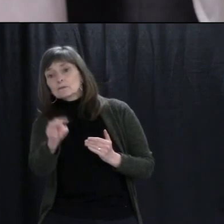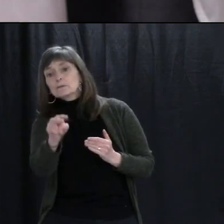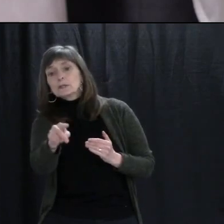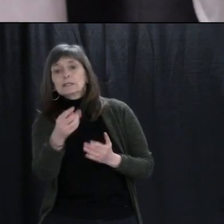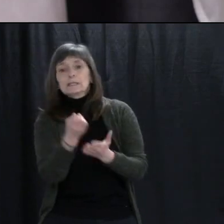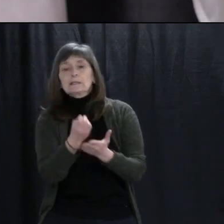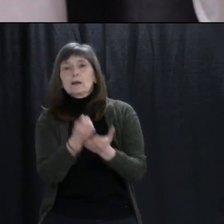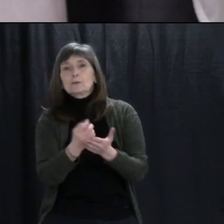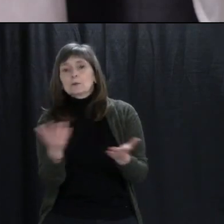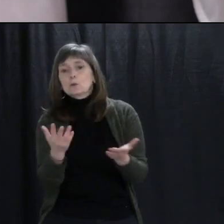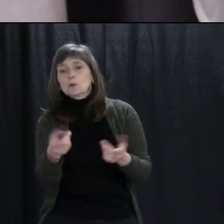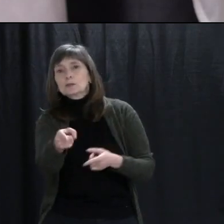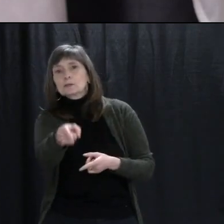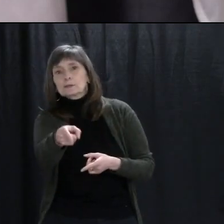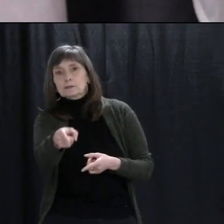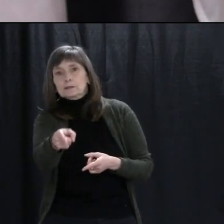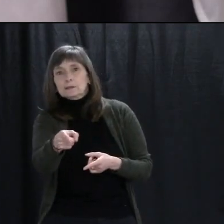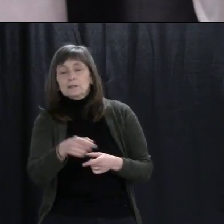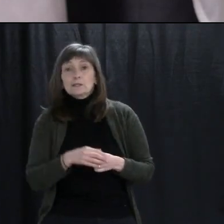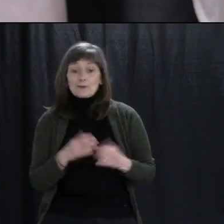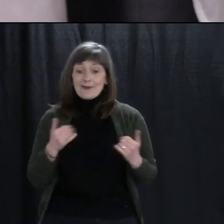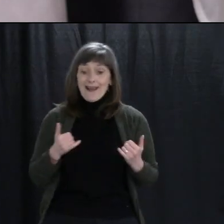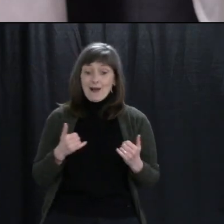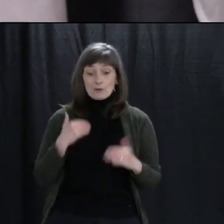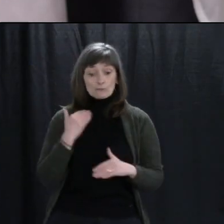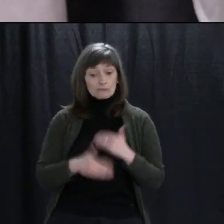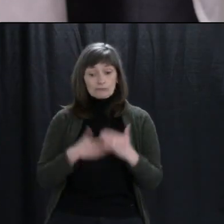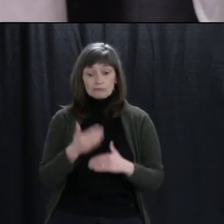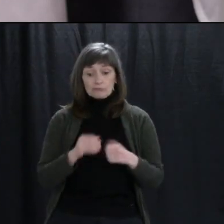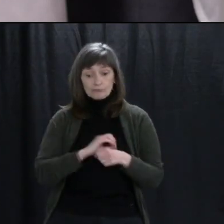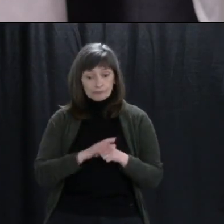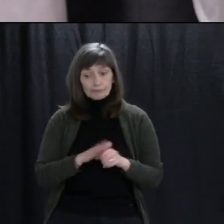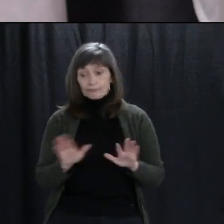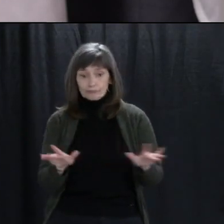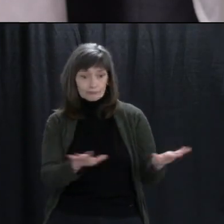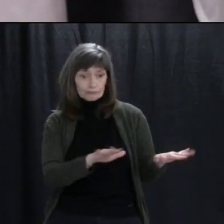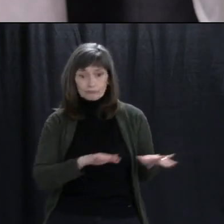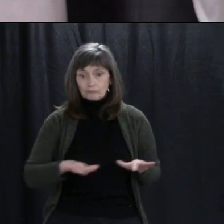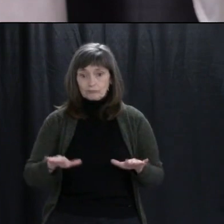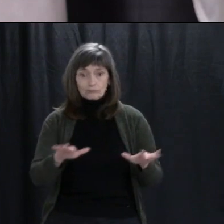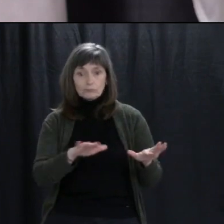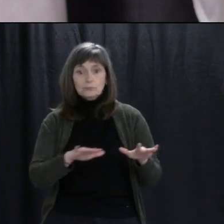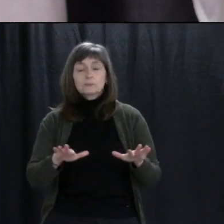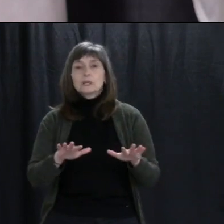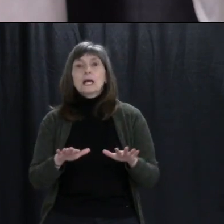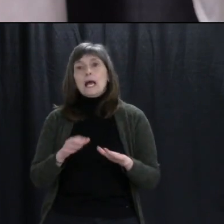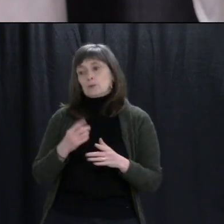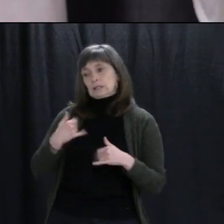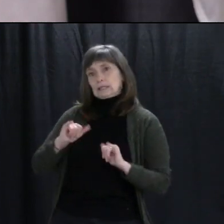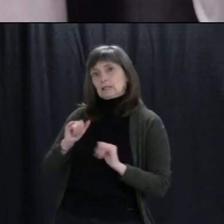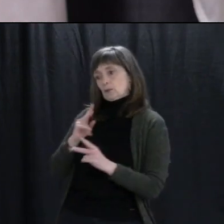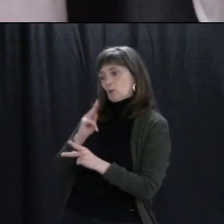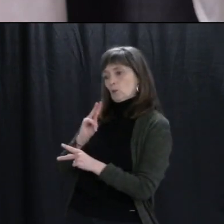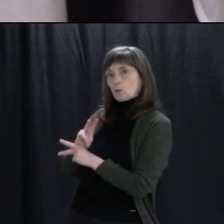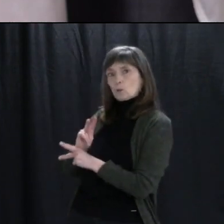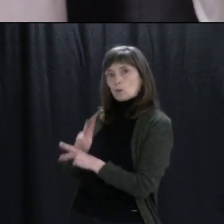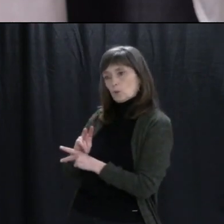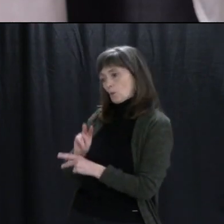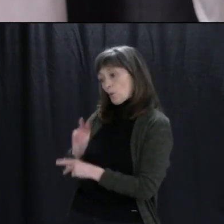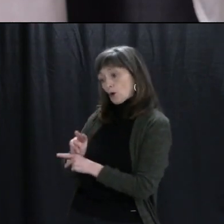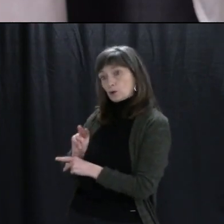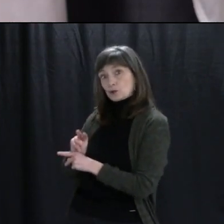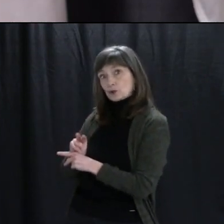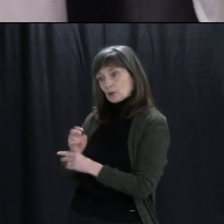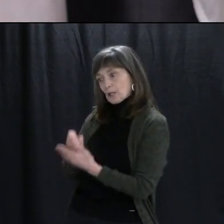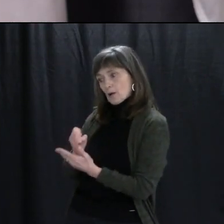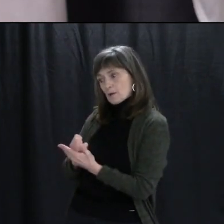businesses going through COVID-19 and this pandemic means that we are in a better position coming out of this pandemic. And so, but